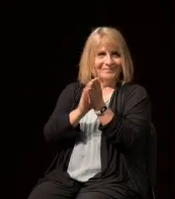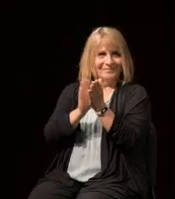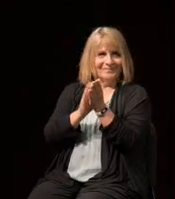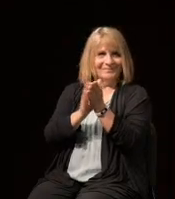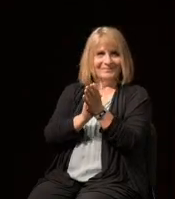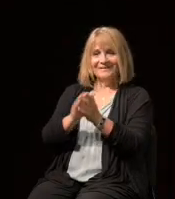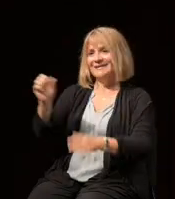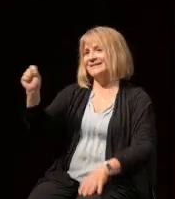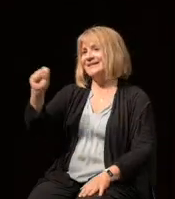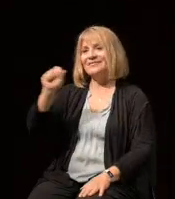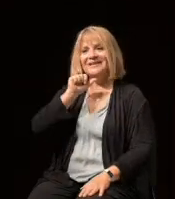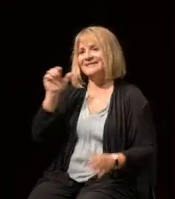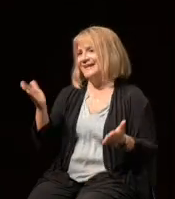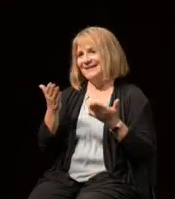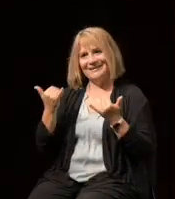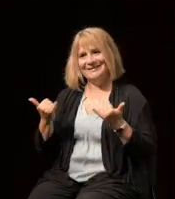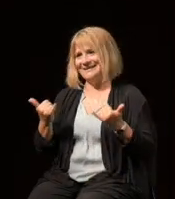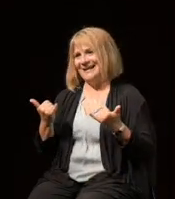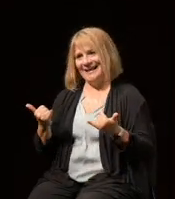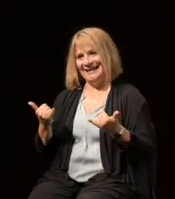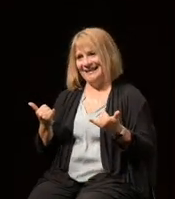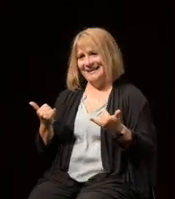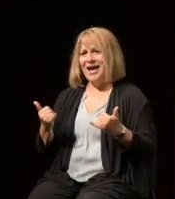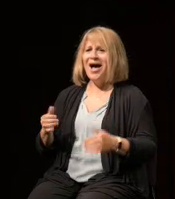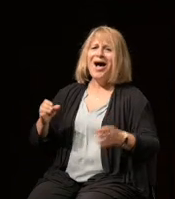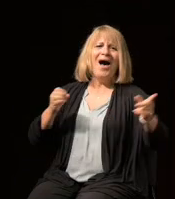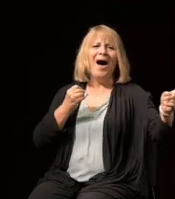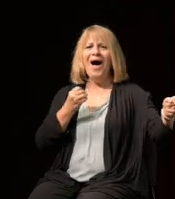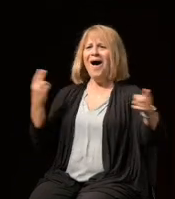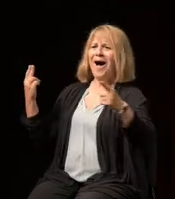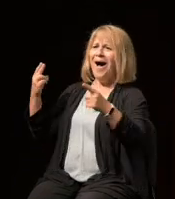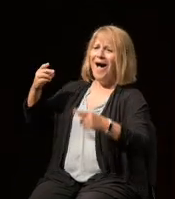Stephanie is not here today.